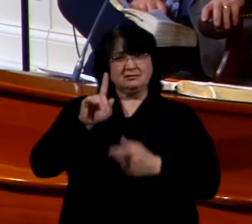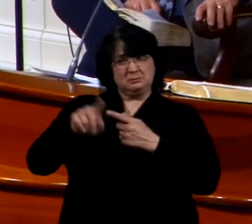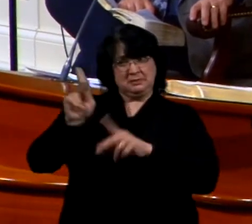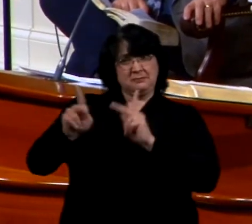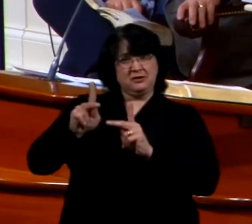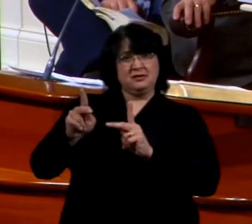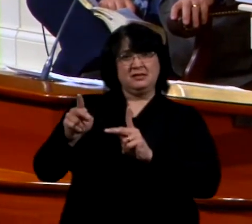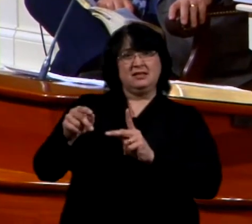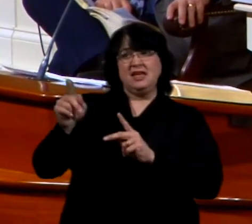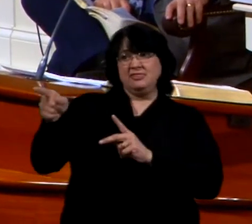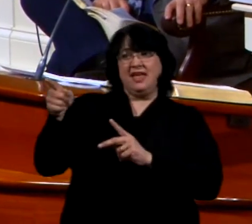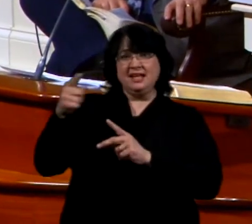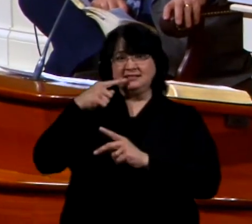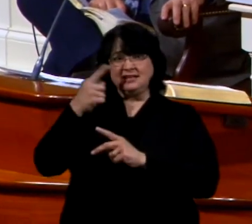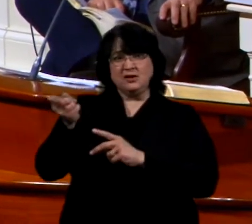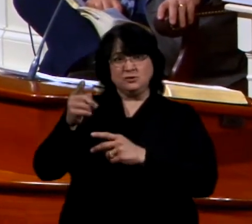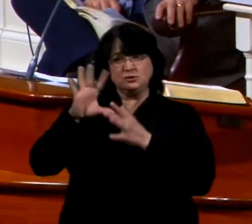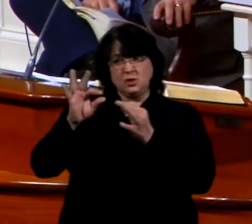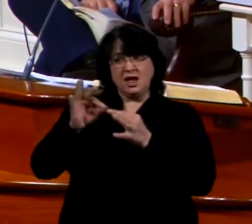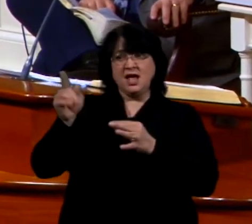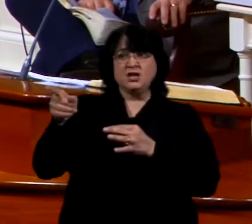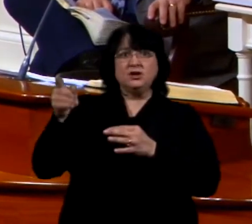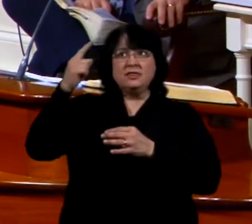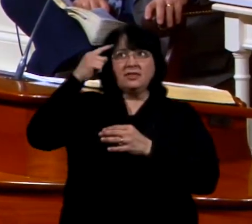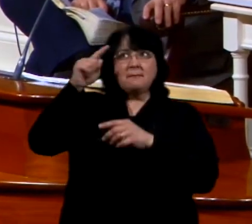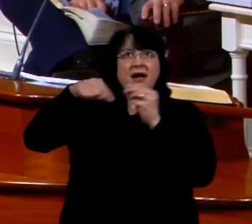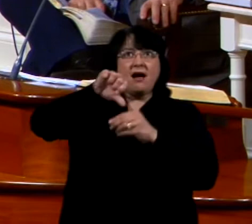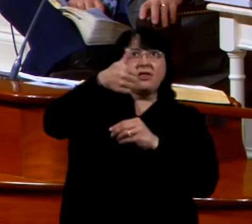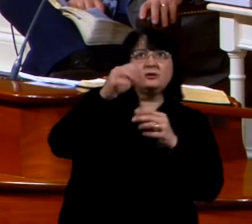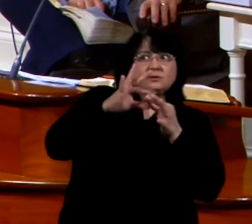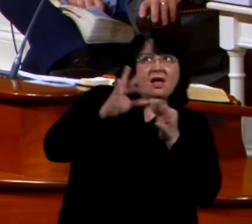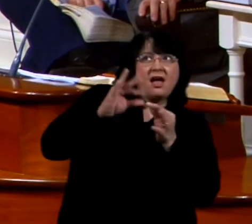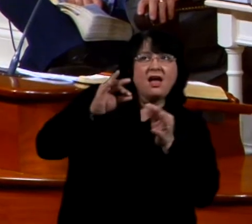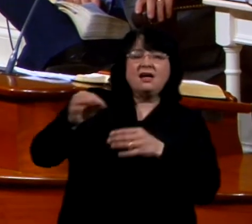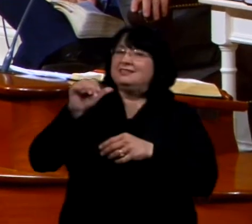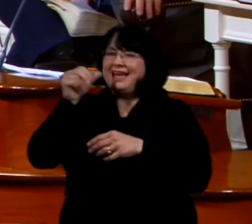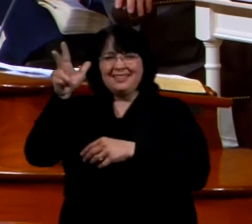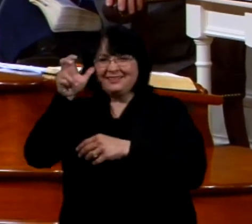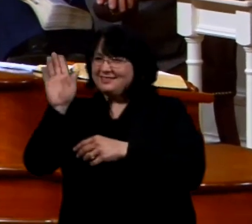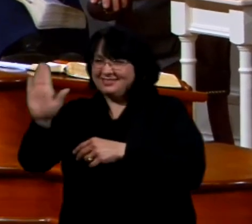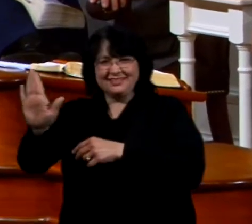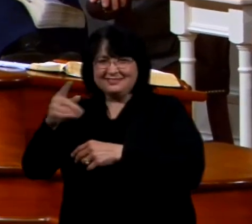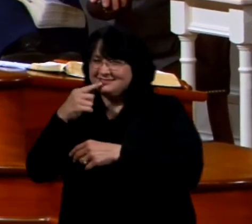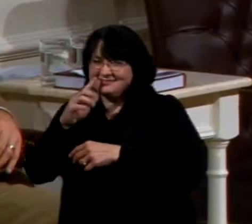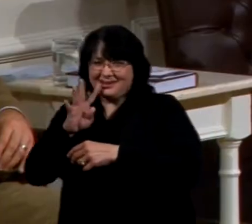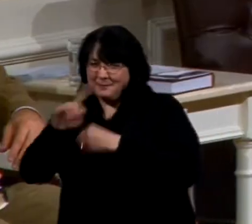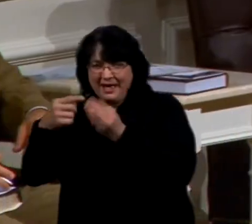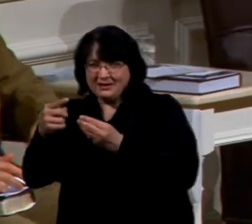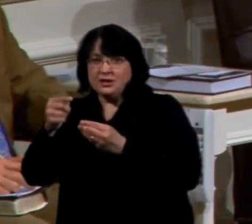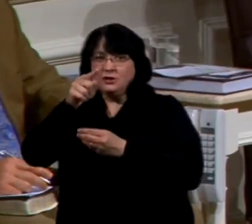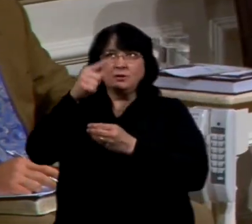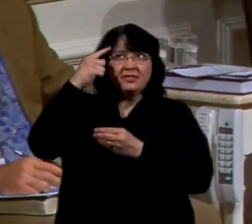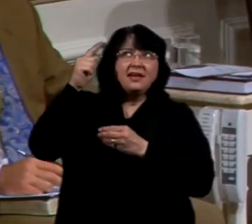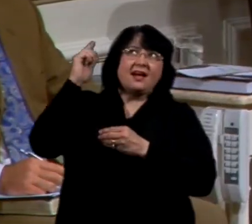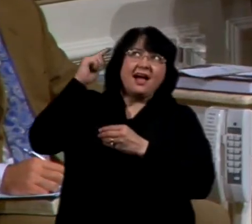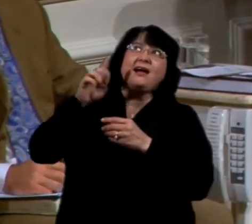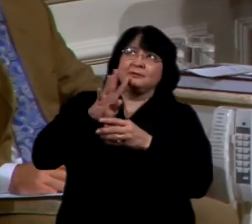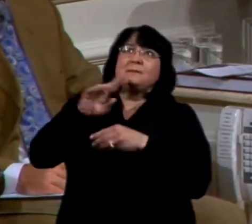story and your mind's already racing the story you want to tell them that's better than their story and you don't even hear half of what they say because you're just thinking about what you want to tell